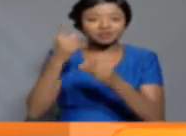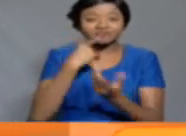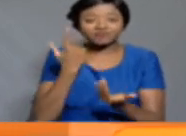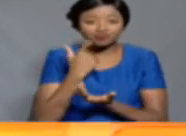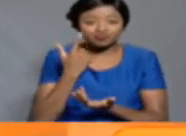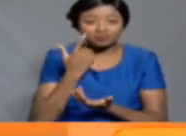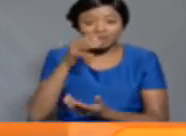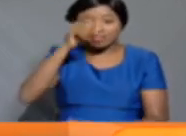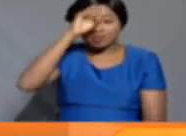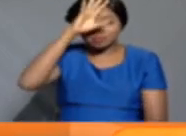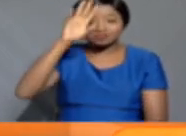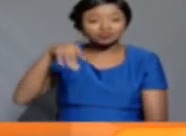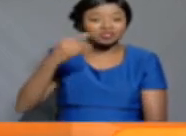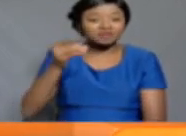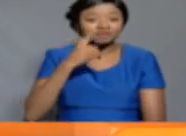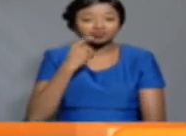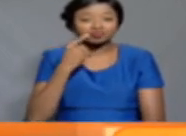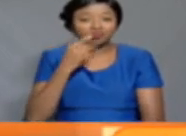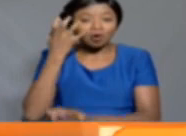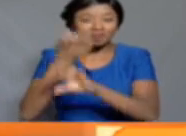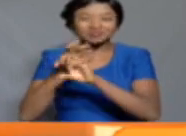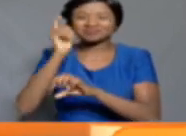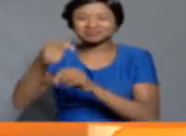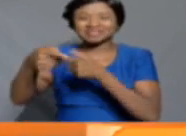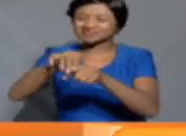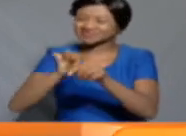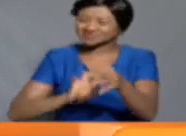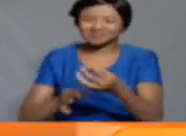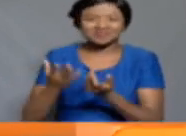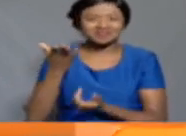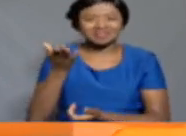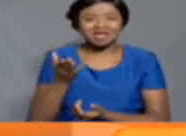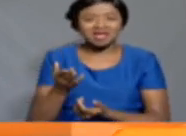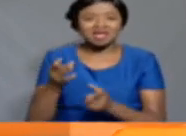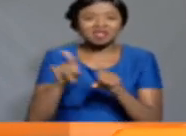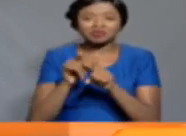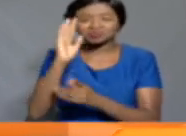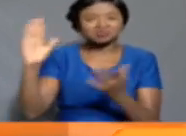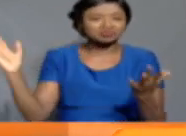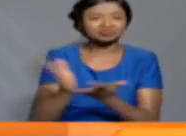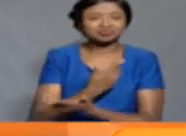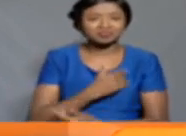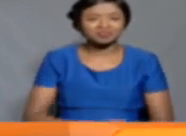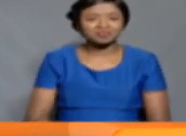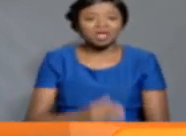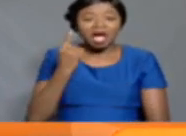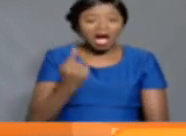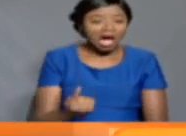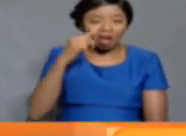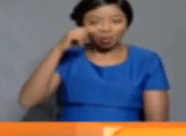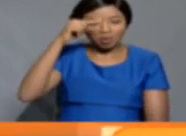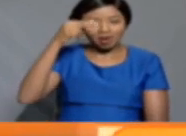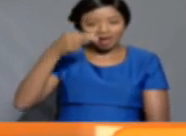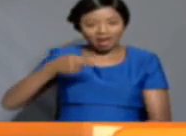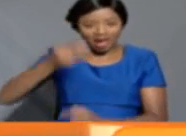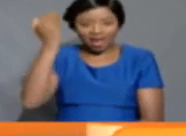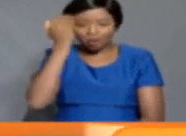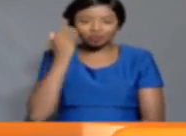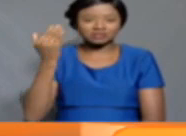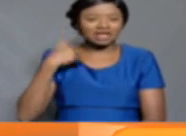Kiambu to Waititu should be torn up and magistrate dismissed. Only High Court has the